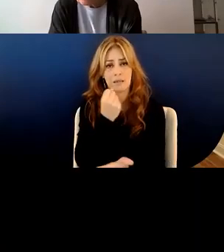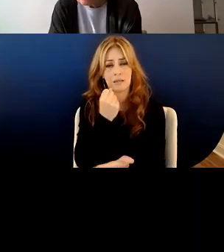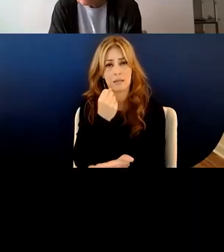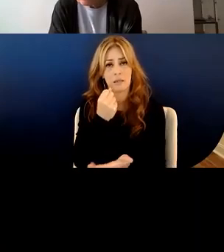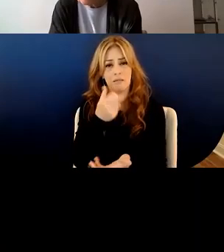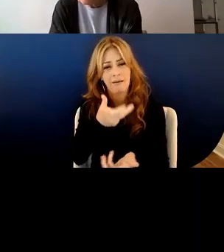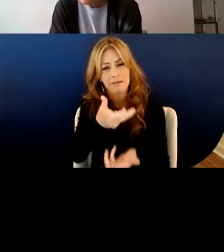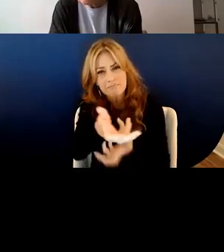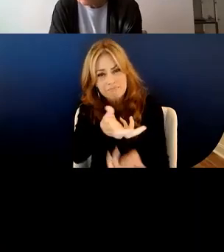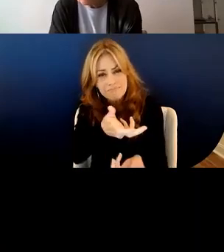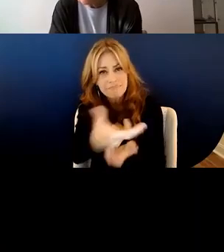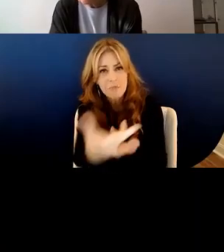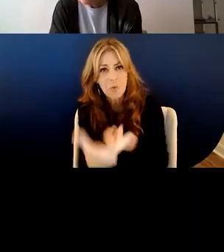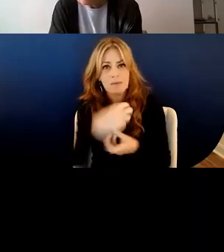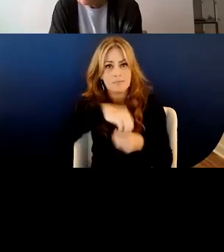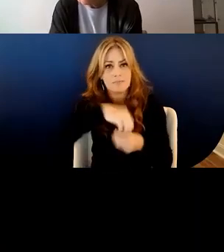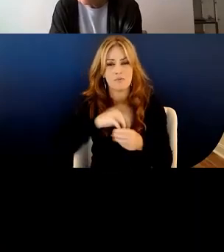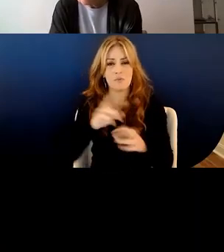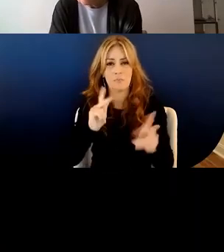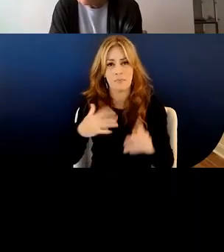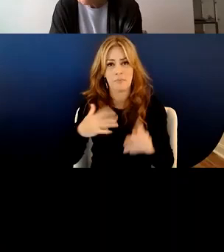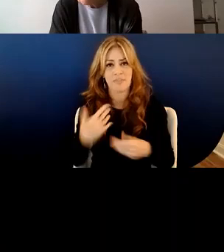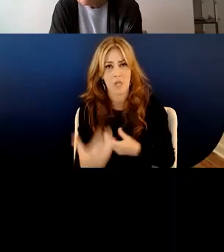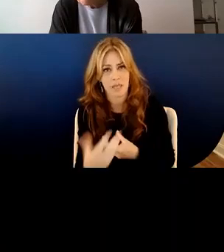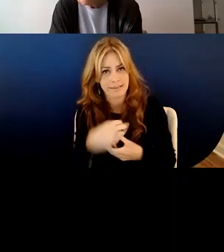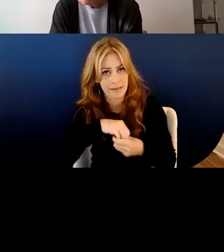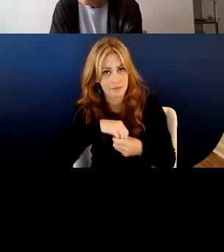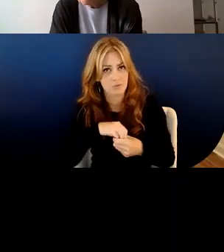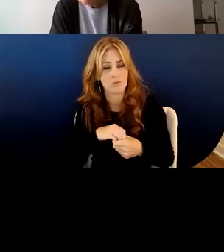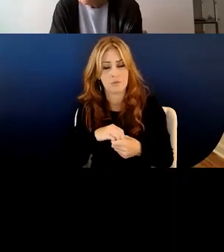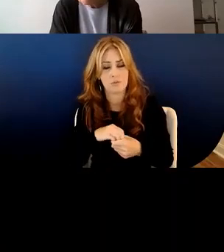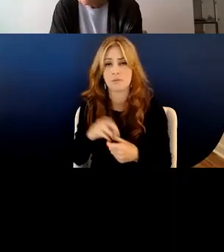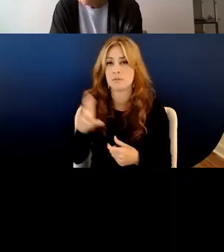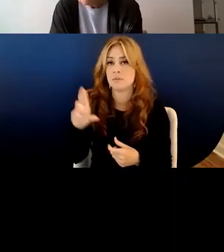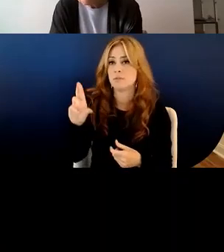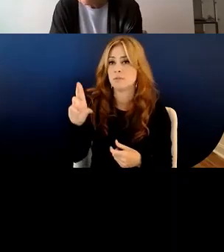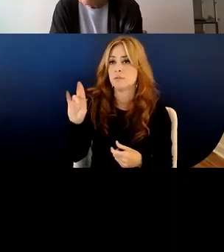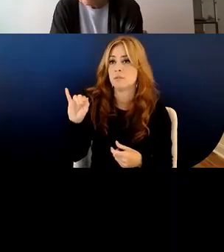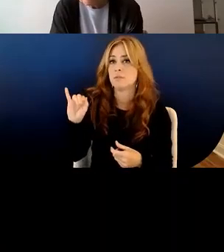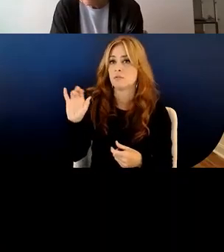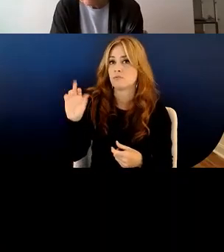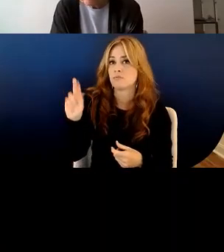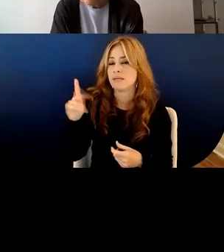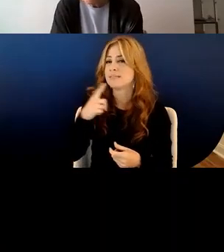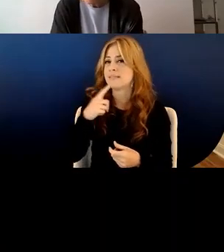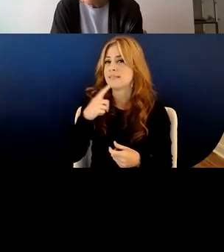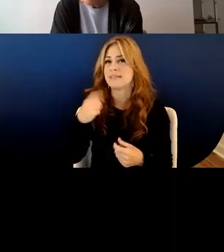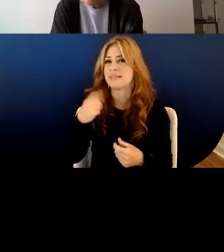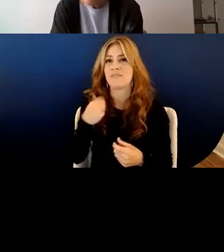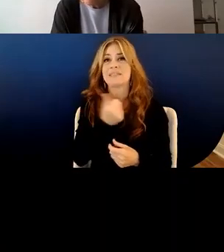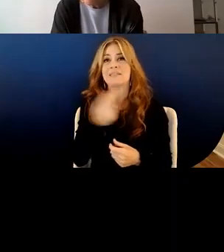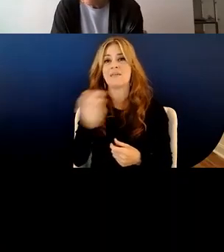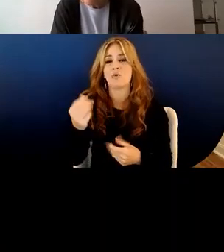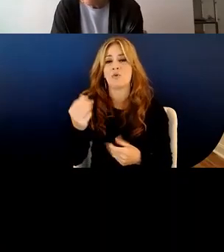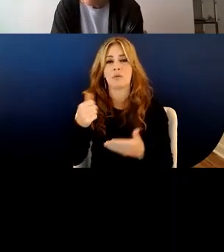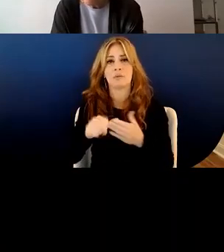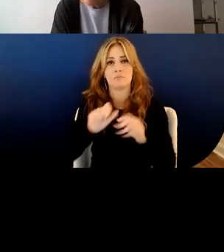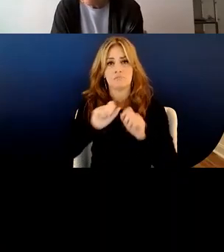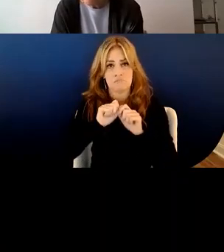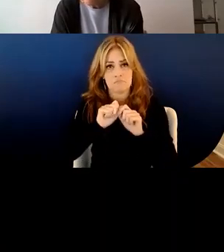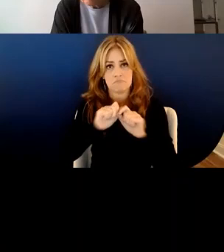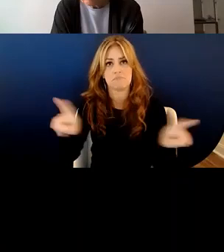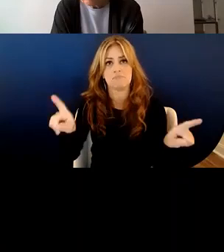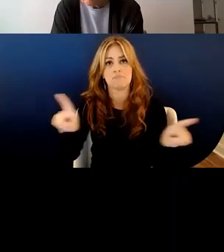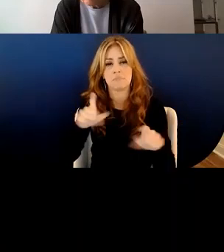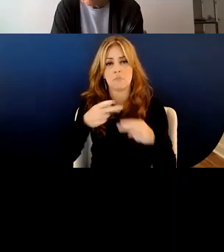of their presentations? Yes, we have a series of mailings that will go out called Tips